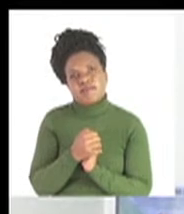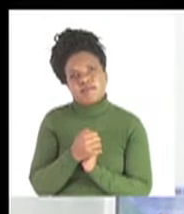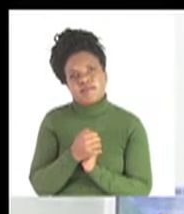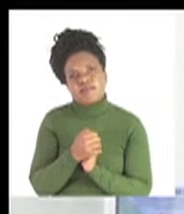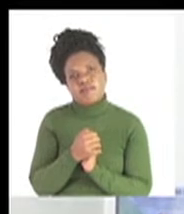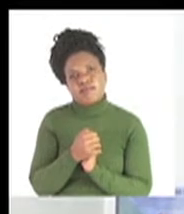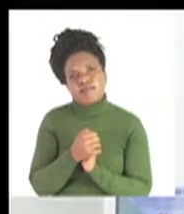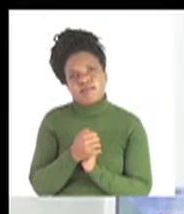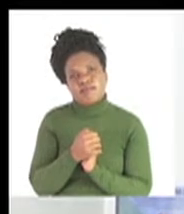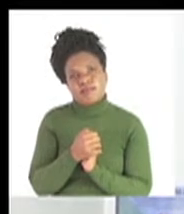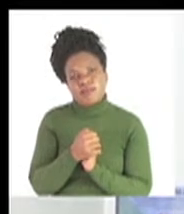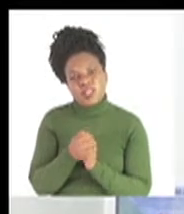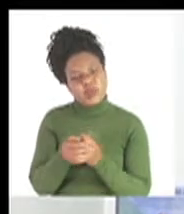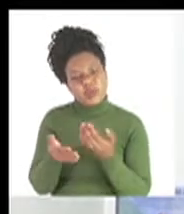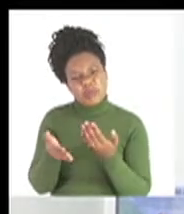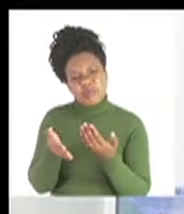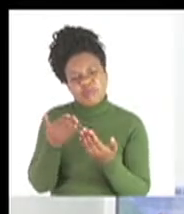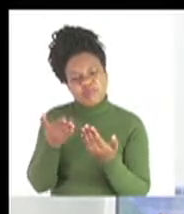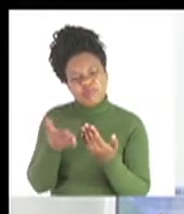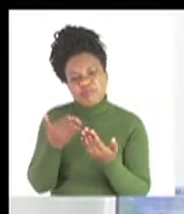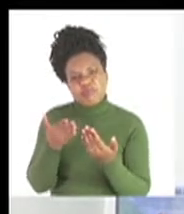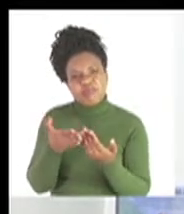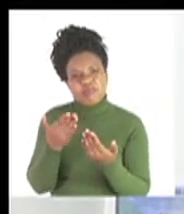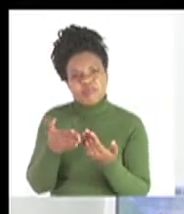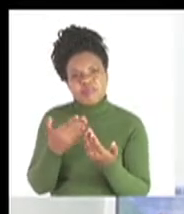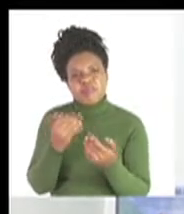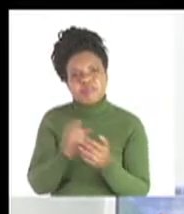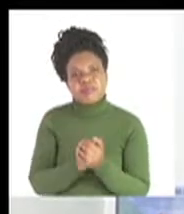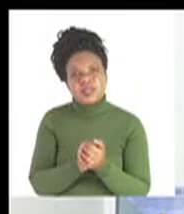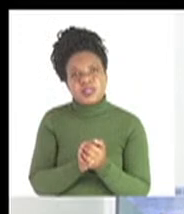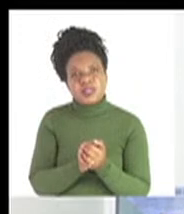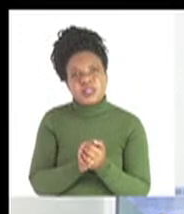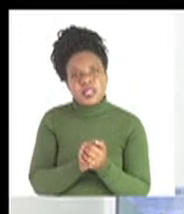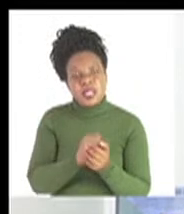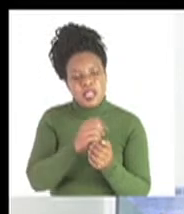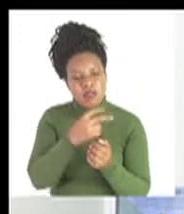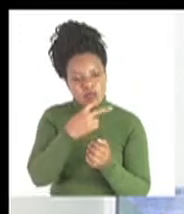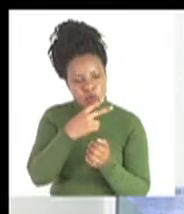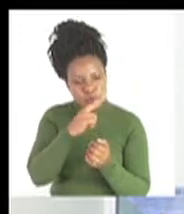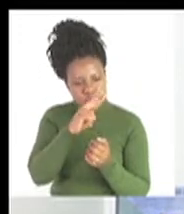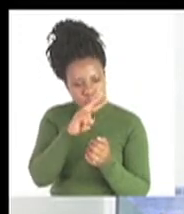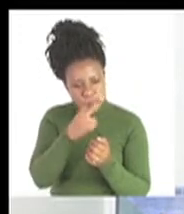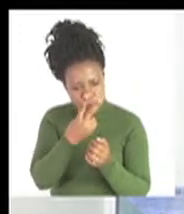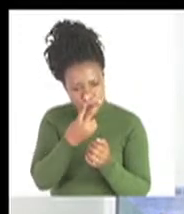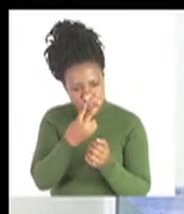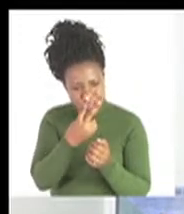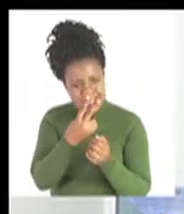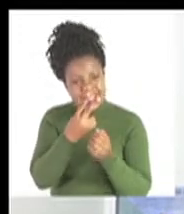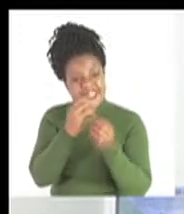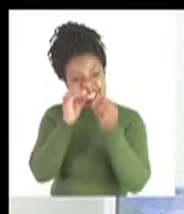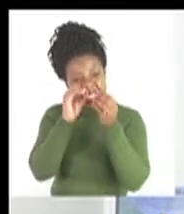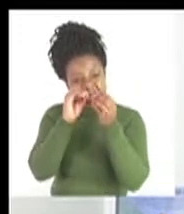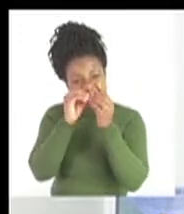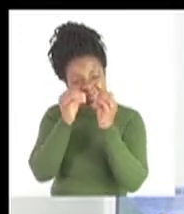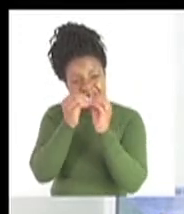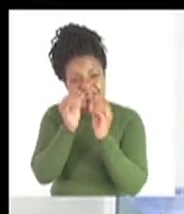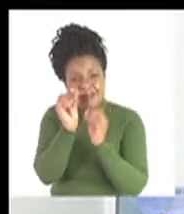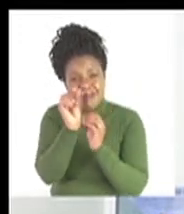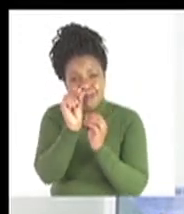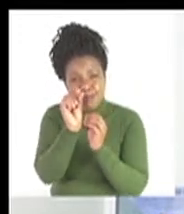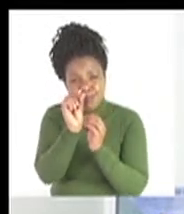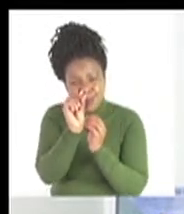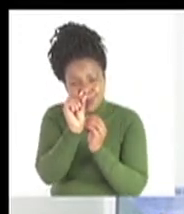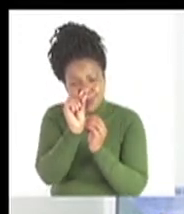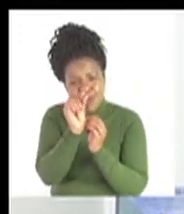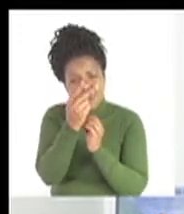I think that's much easy. So we say a 2 on top, it's an exponent, or